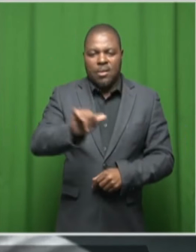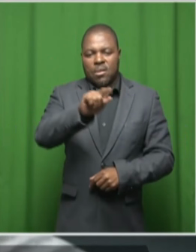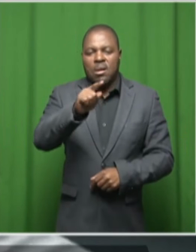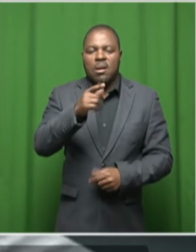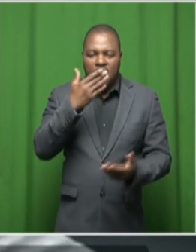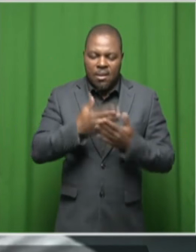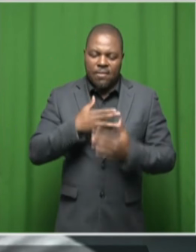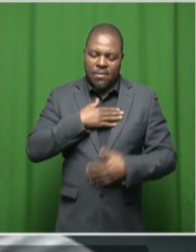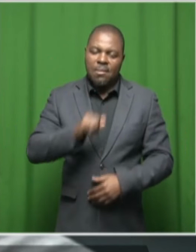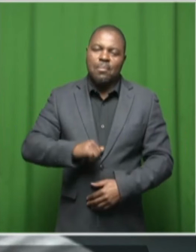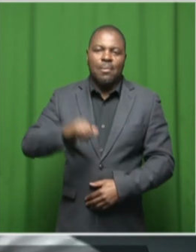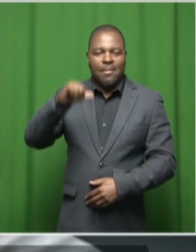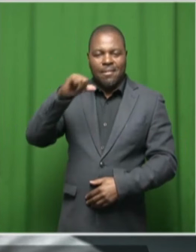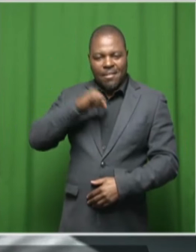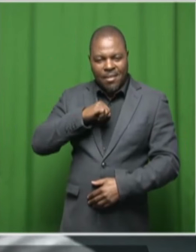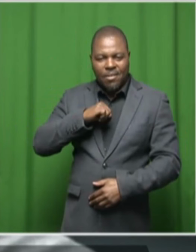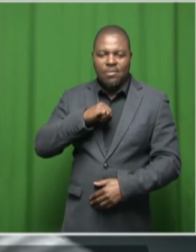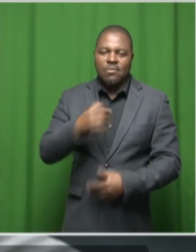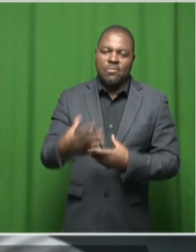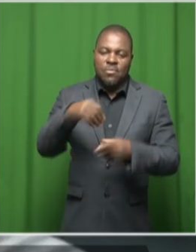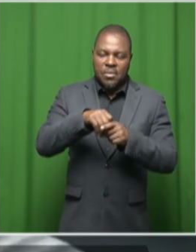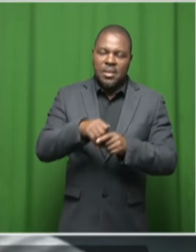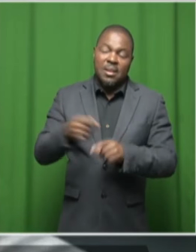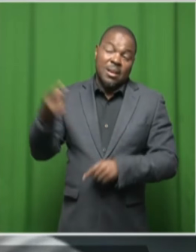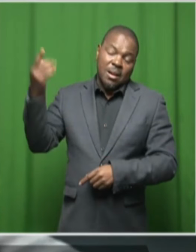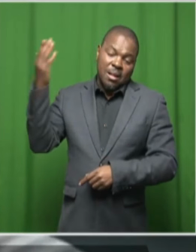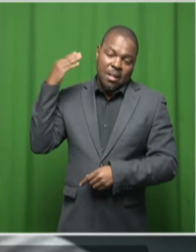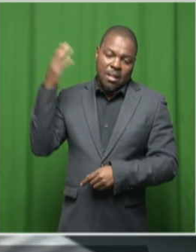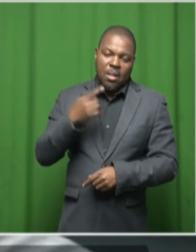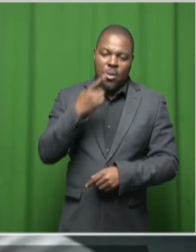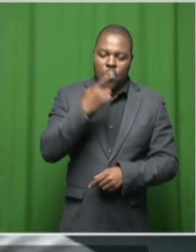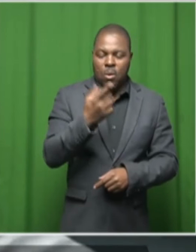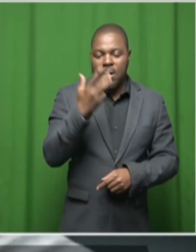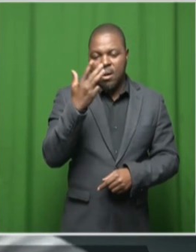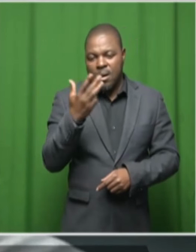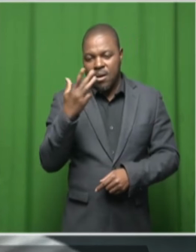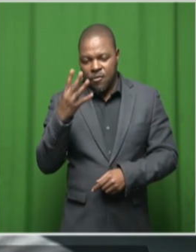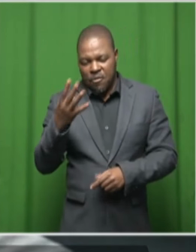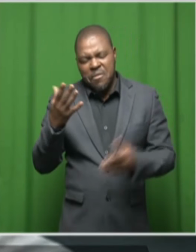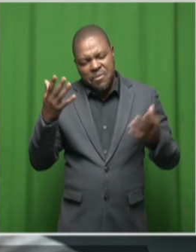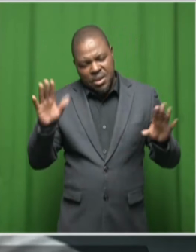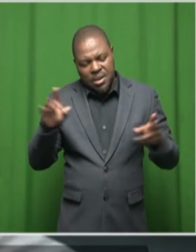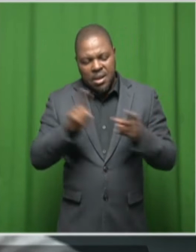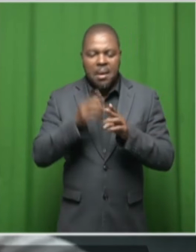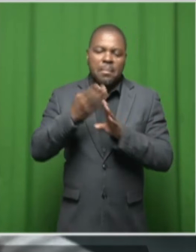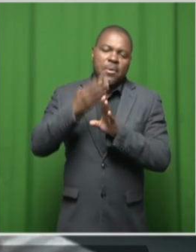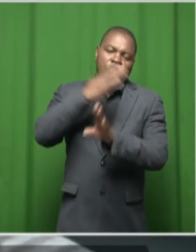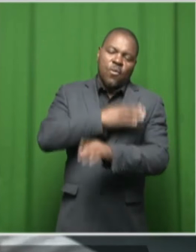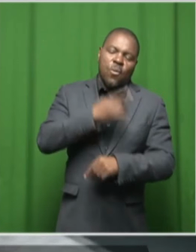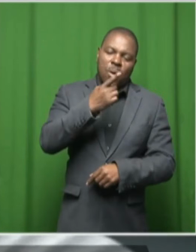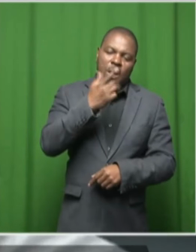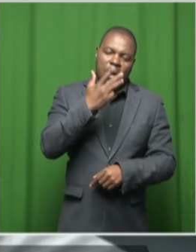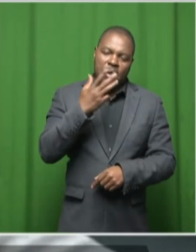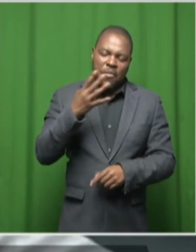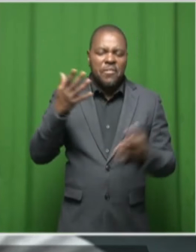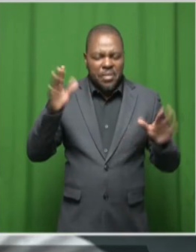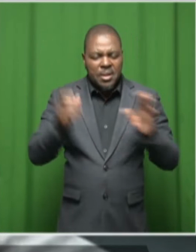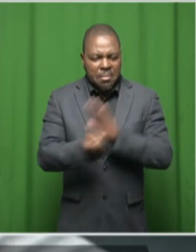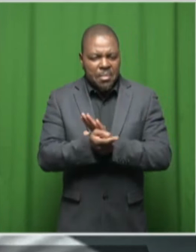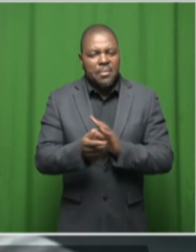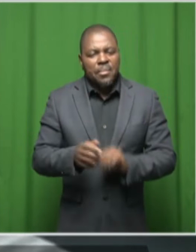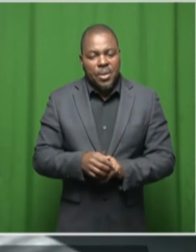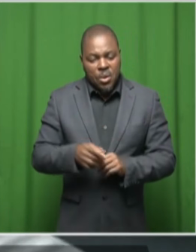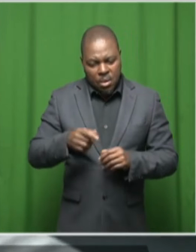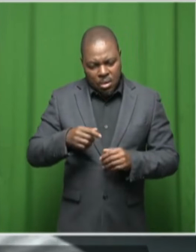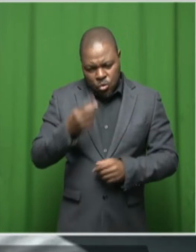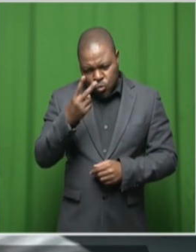can be proud of and can engage in. We've done it in 1994. We've done it pre-1994, I suppose, and we can do it